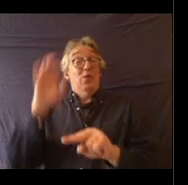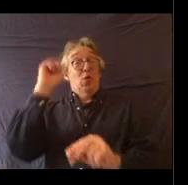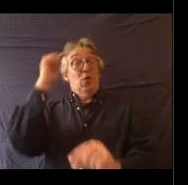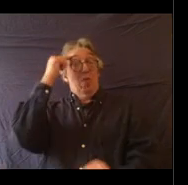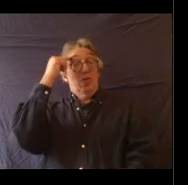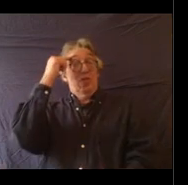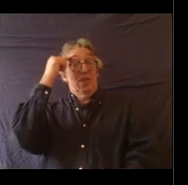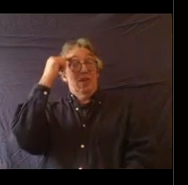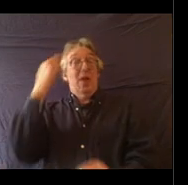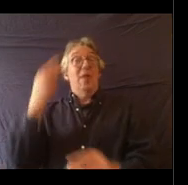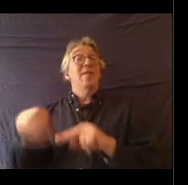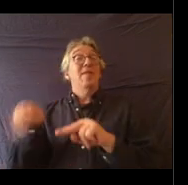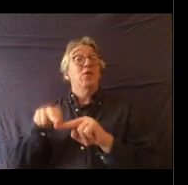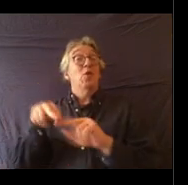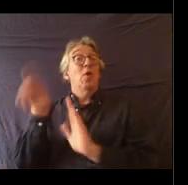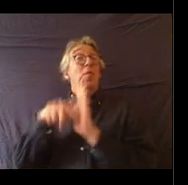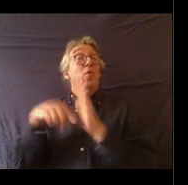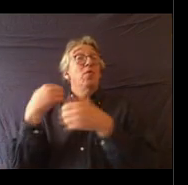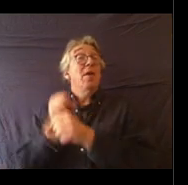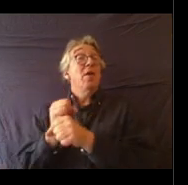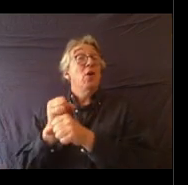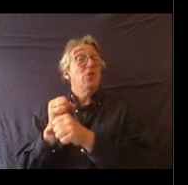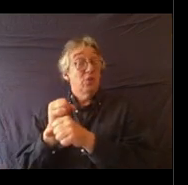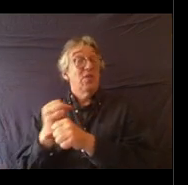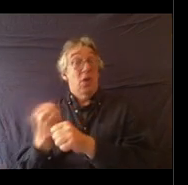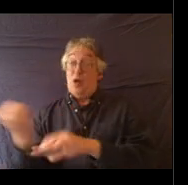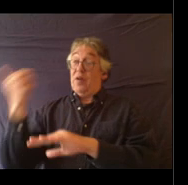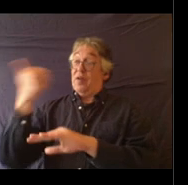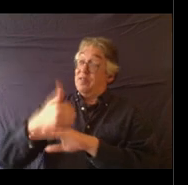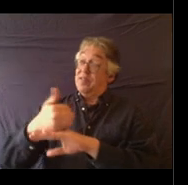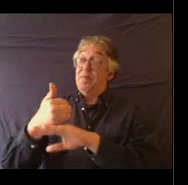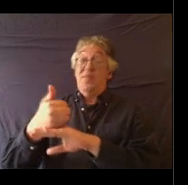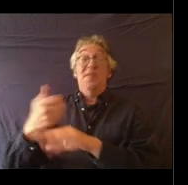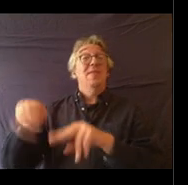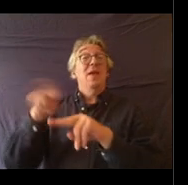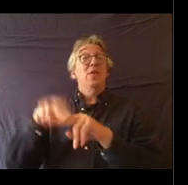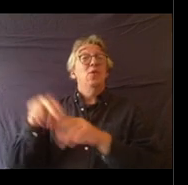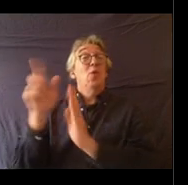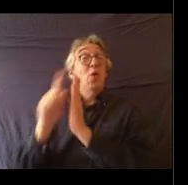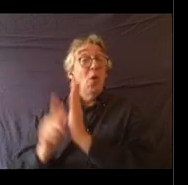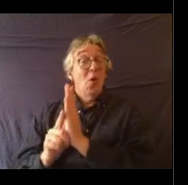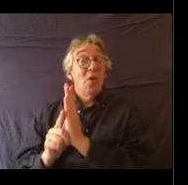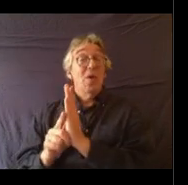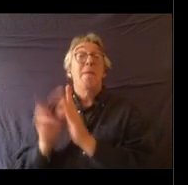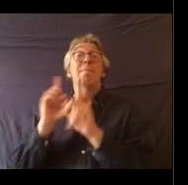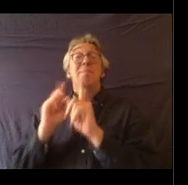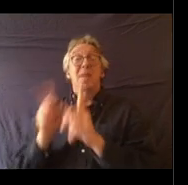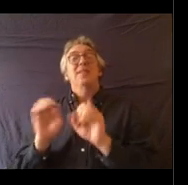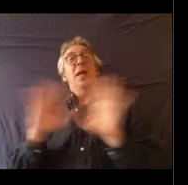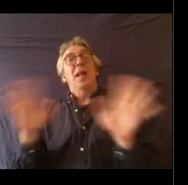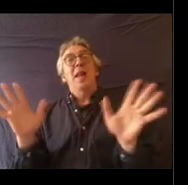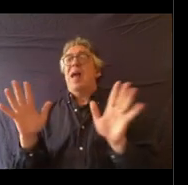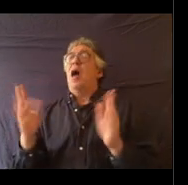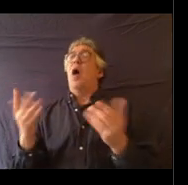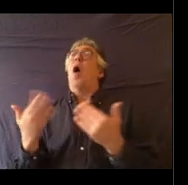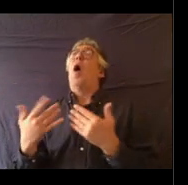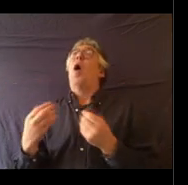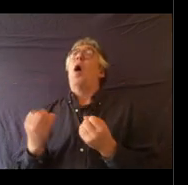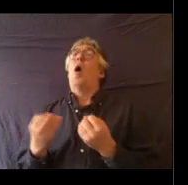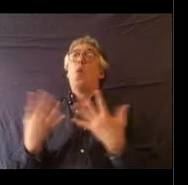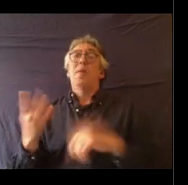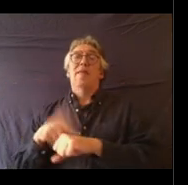national policymakers develop the provisions of this article. So it should be clearly stated that